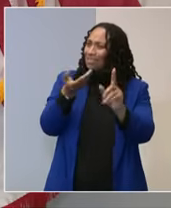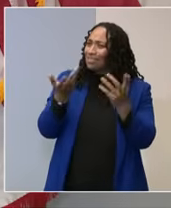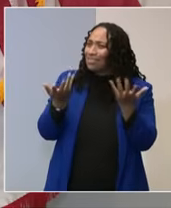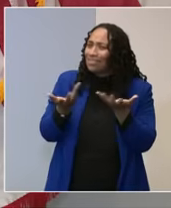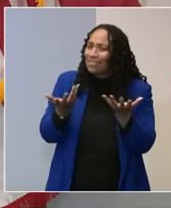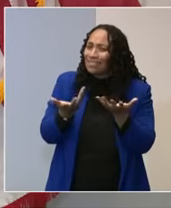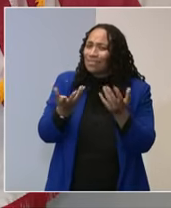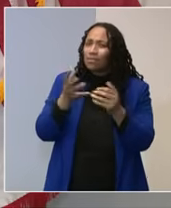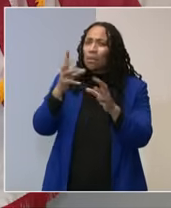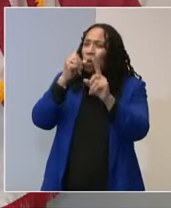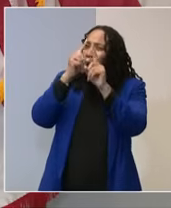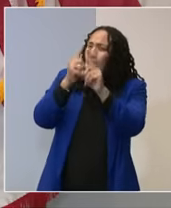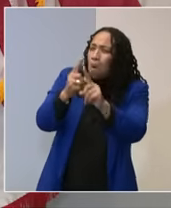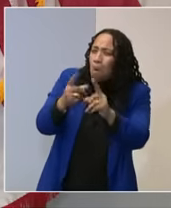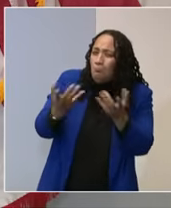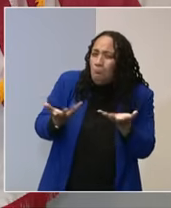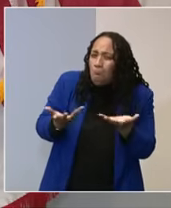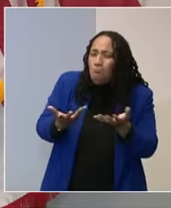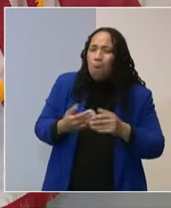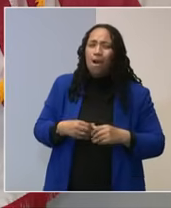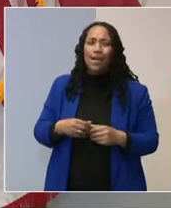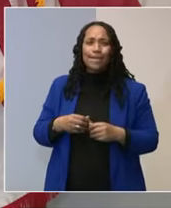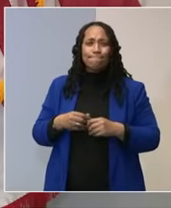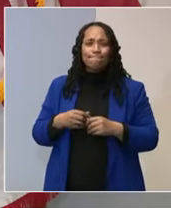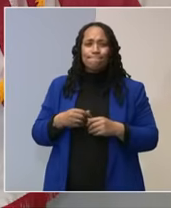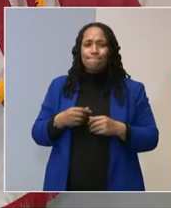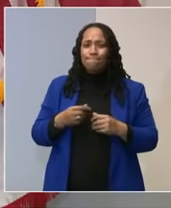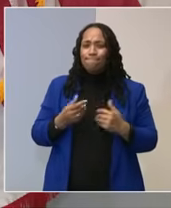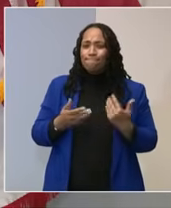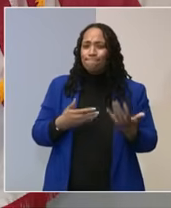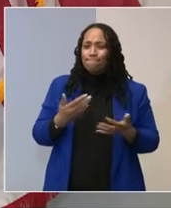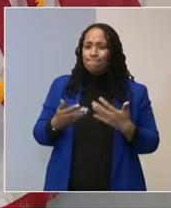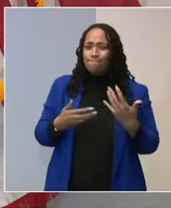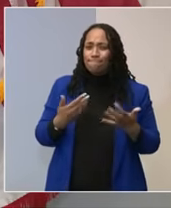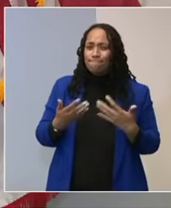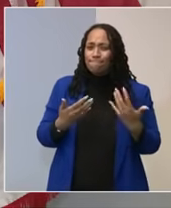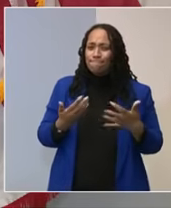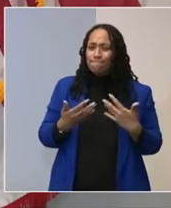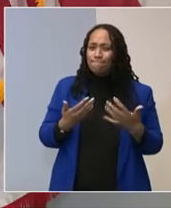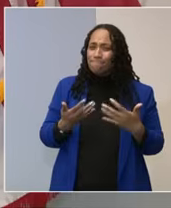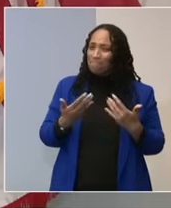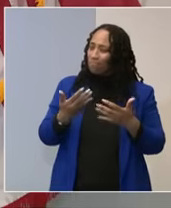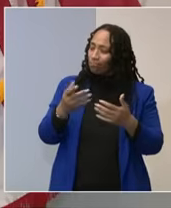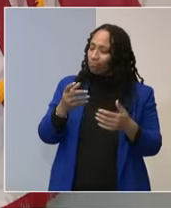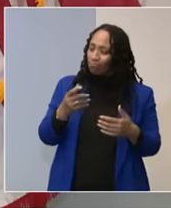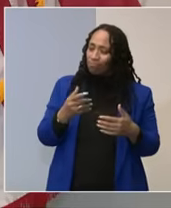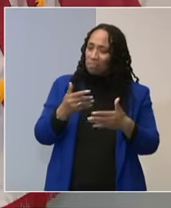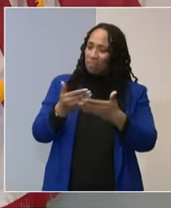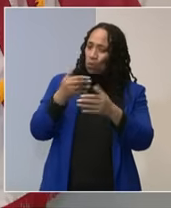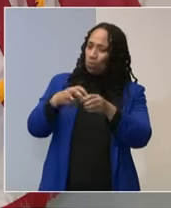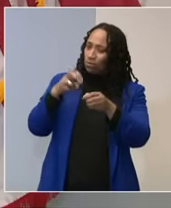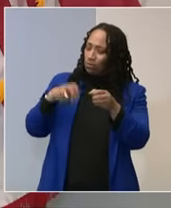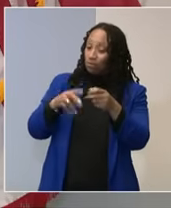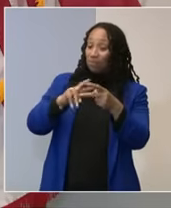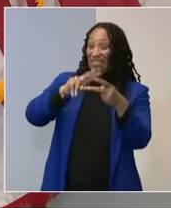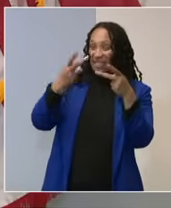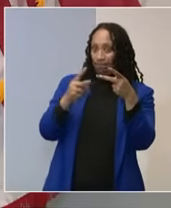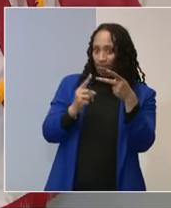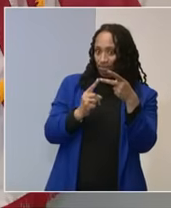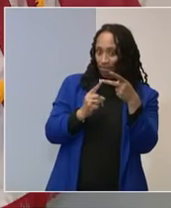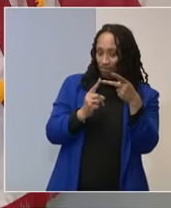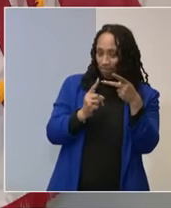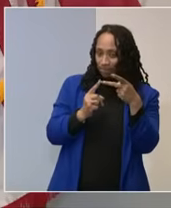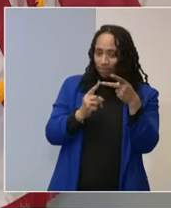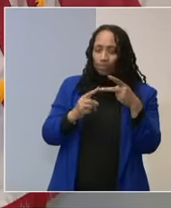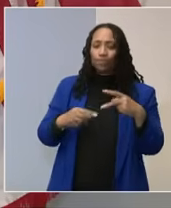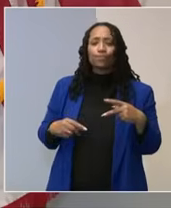what needs to get done, you think, in your mind before you leave office there? And then second, on I guess a lighter note, what's something that you